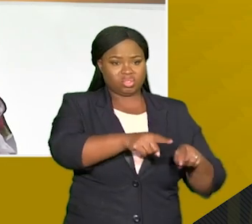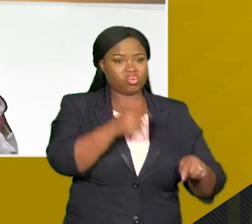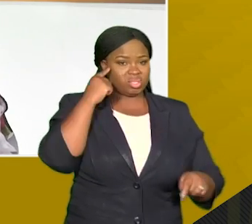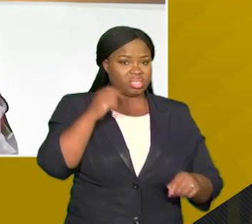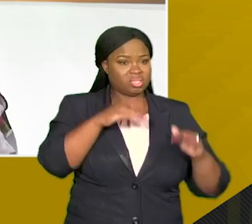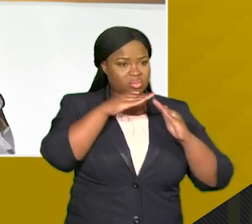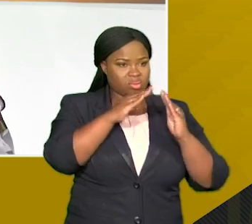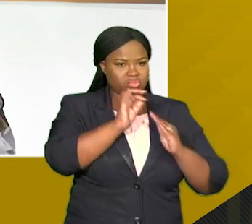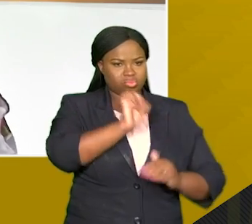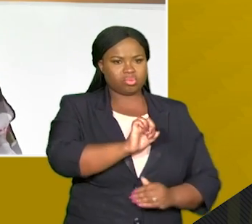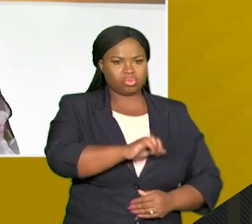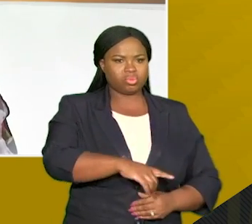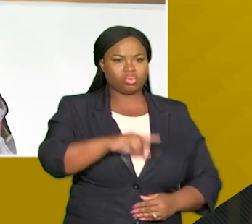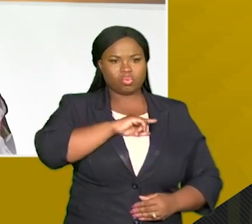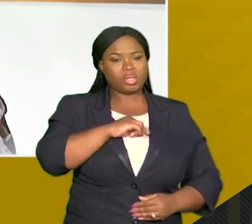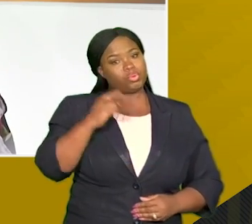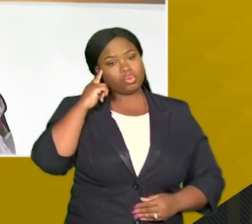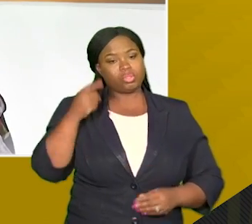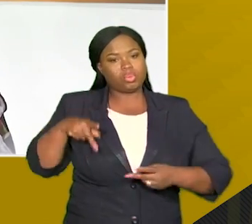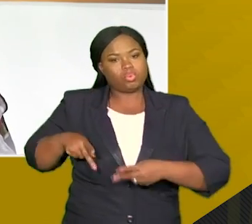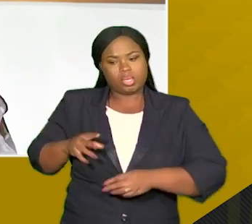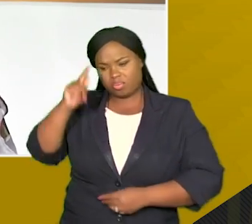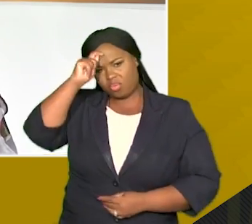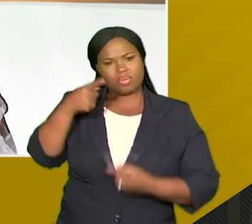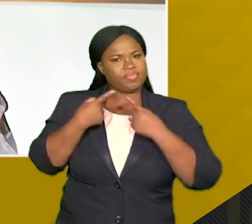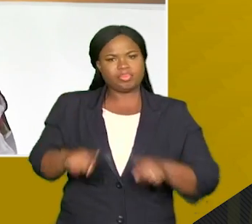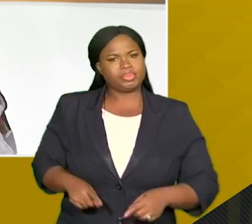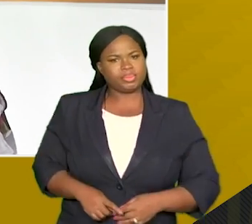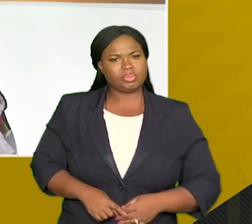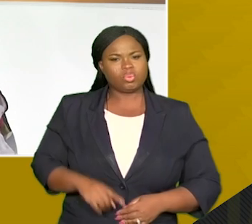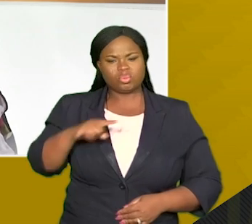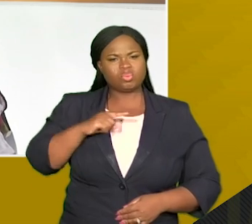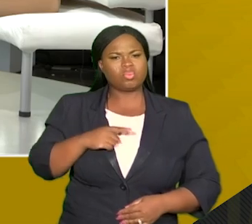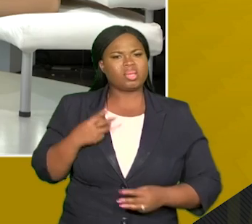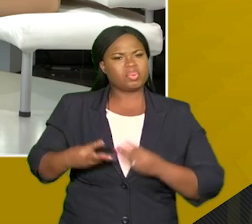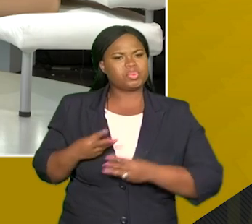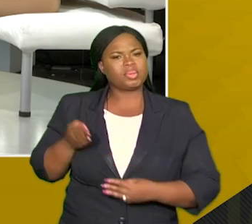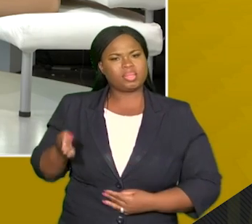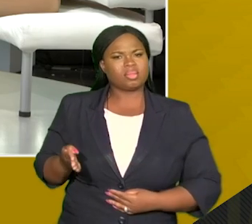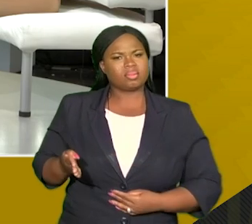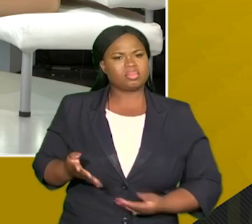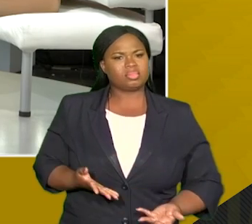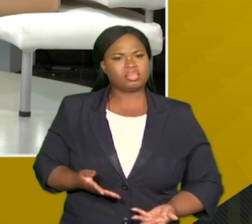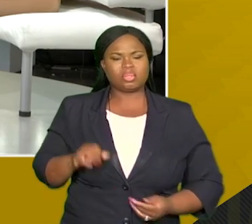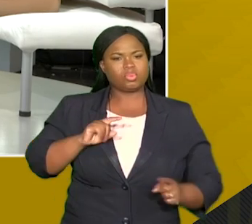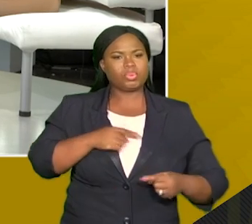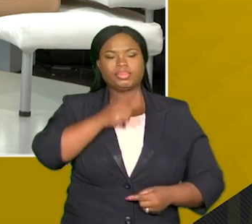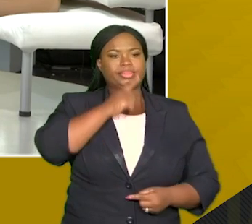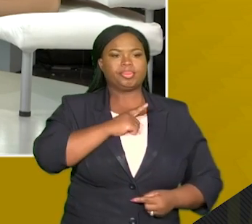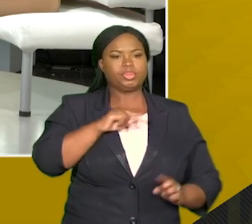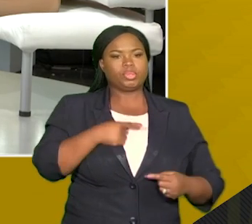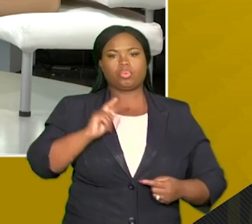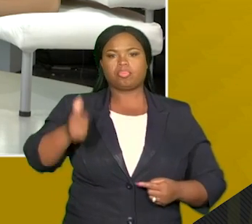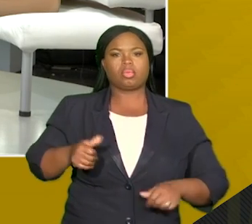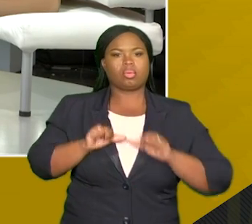is your house, and you thought he was your garden boy. No ways. Abereka. Abereka, he was on duty. You can't tell me you cannot